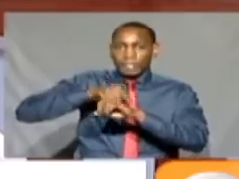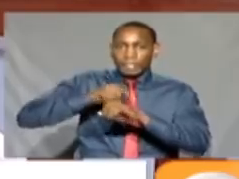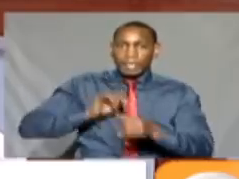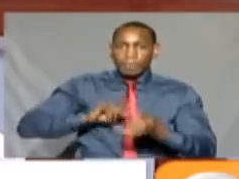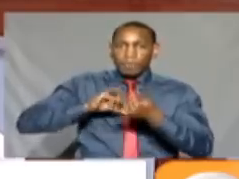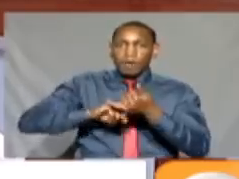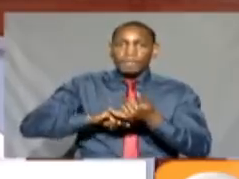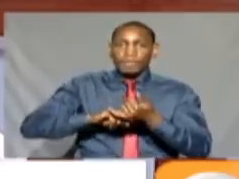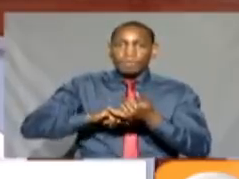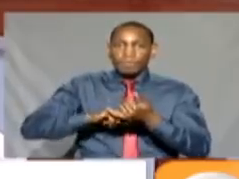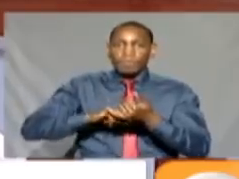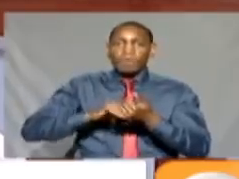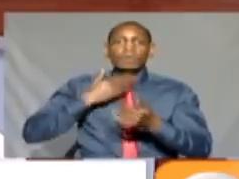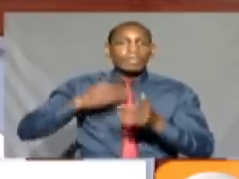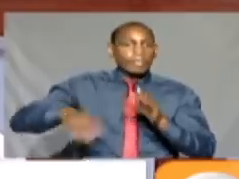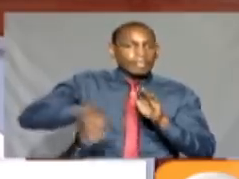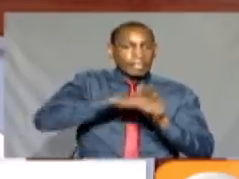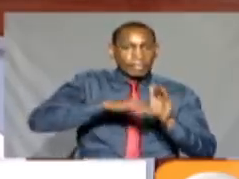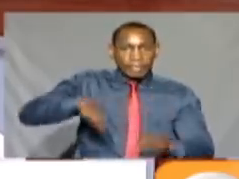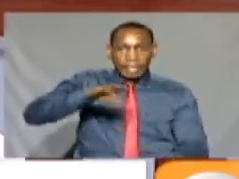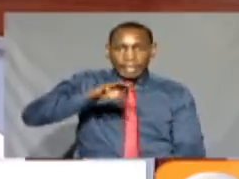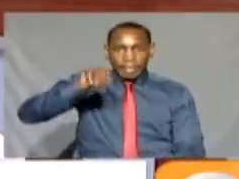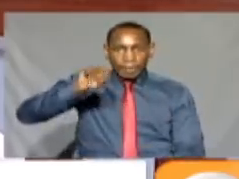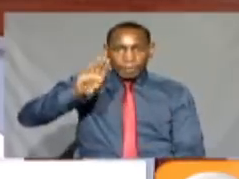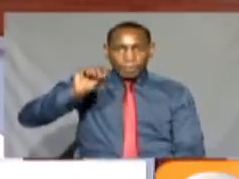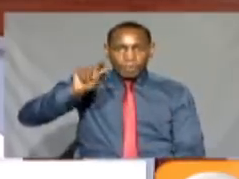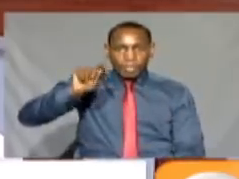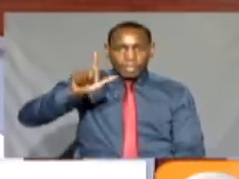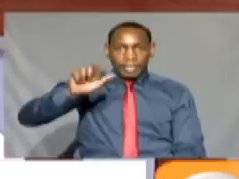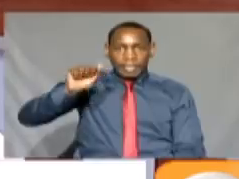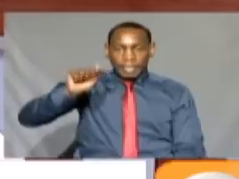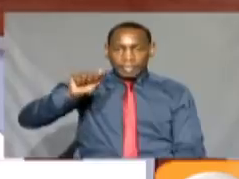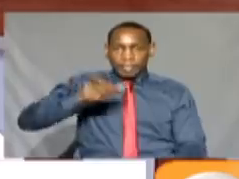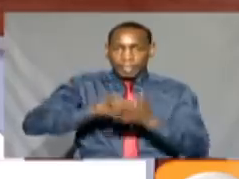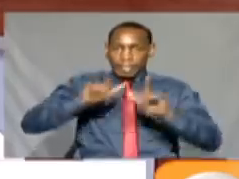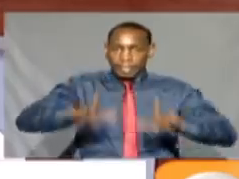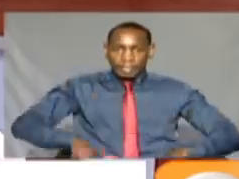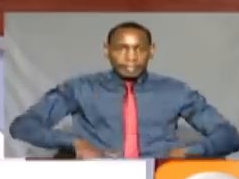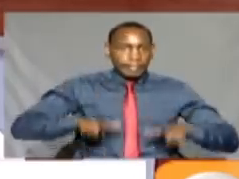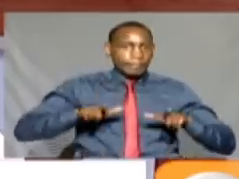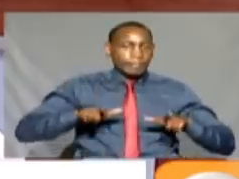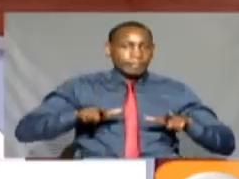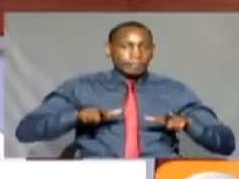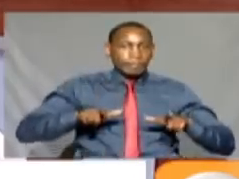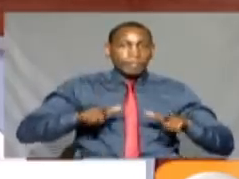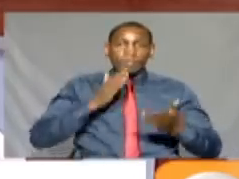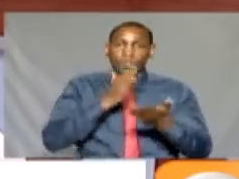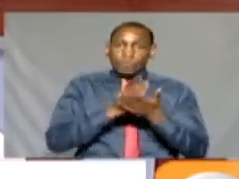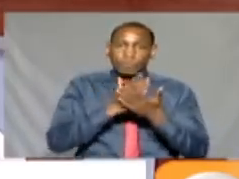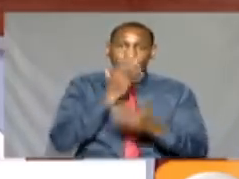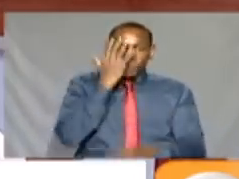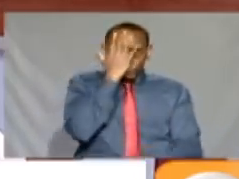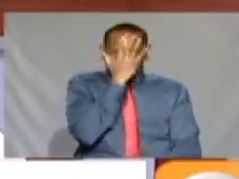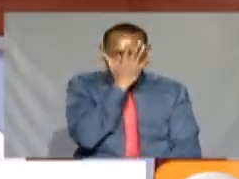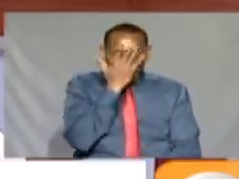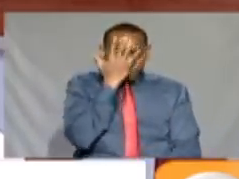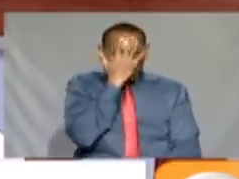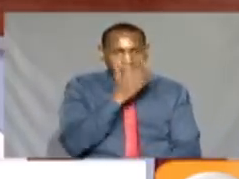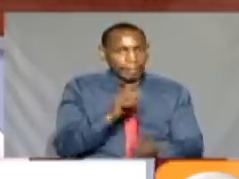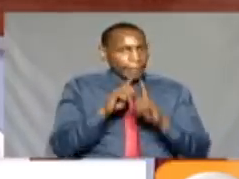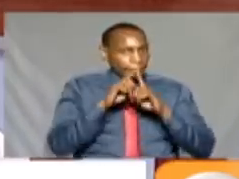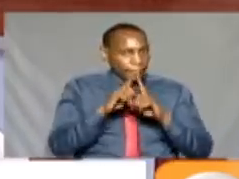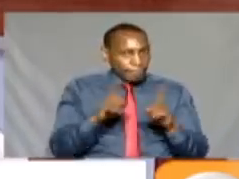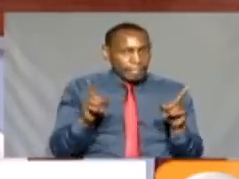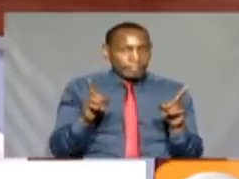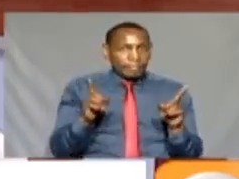to be chased out of Botella, yes, where he stays and all. Yes, it's shameful, but it's not as a